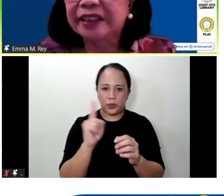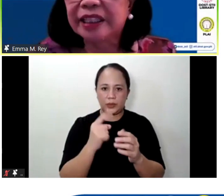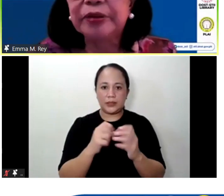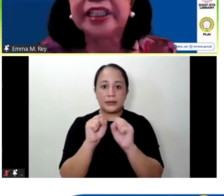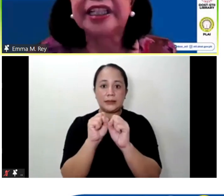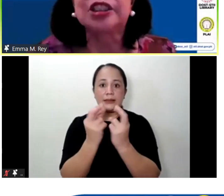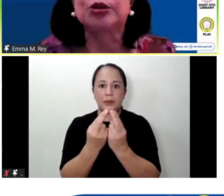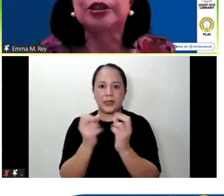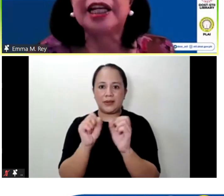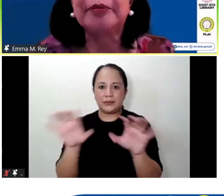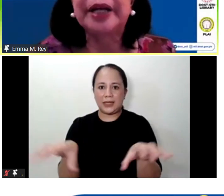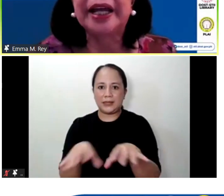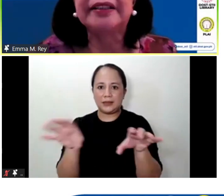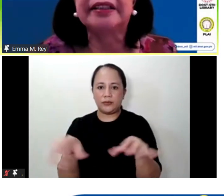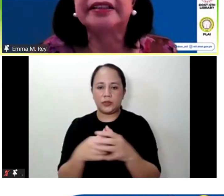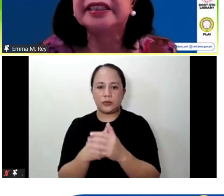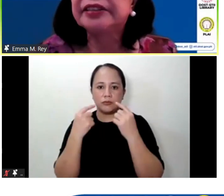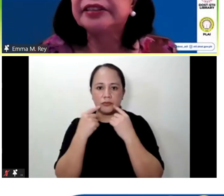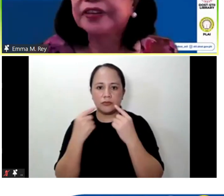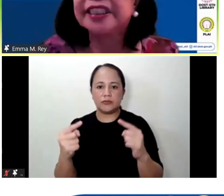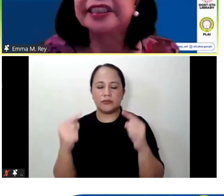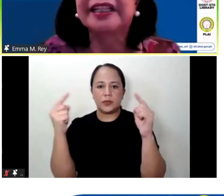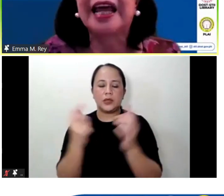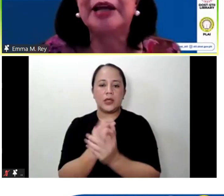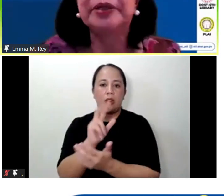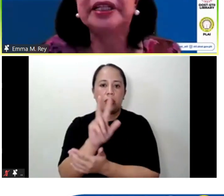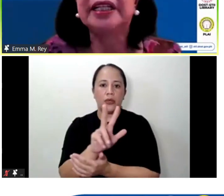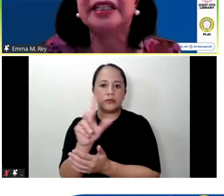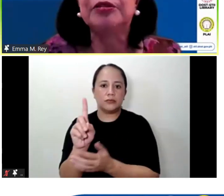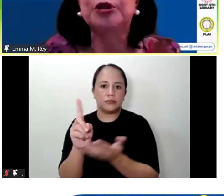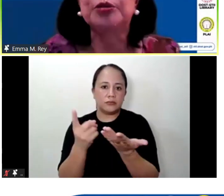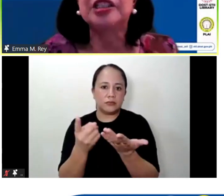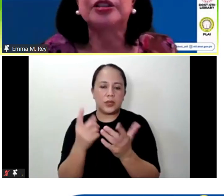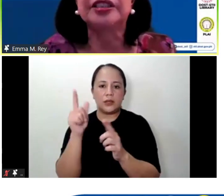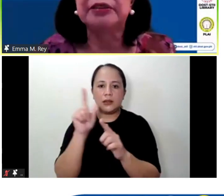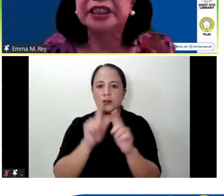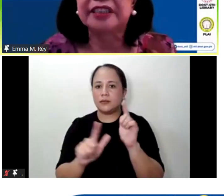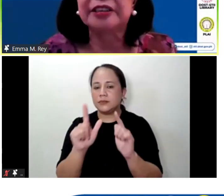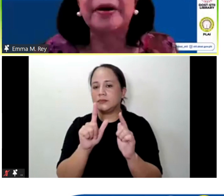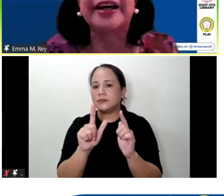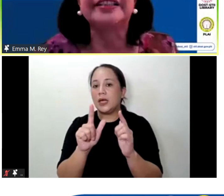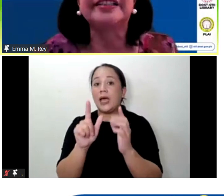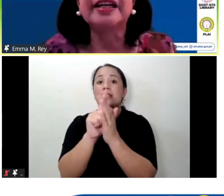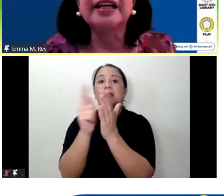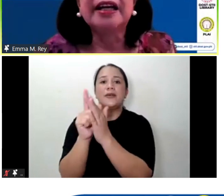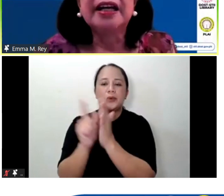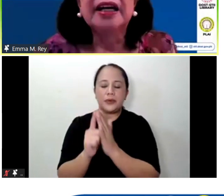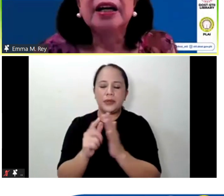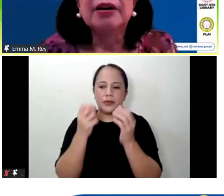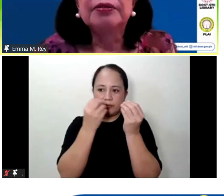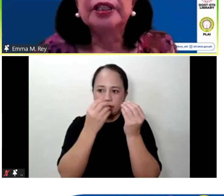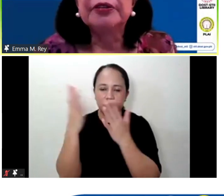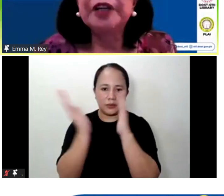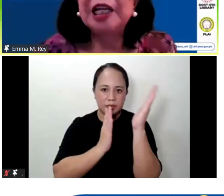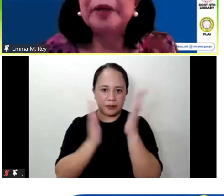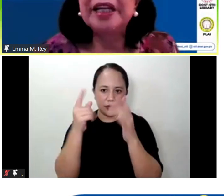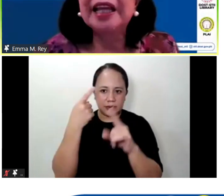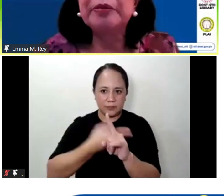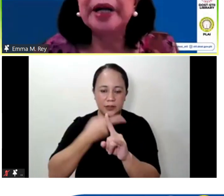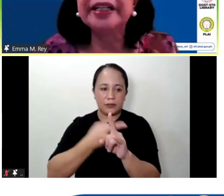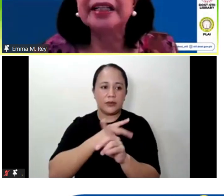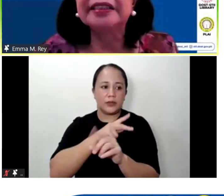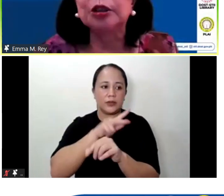webinar activities to celebrate the 31st Library and Information Services Month. For the